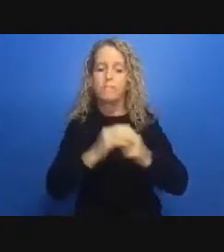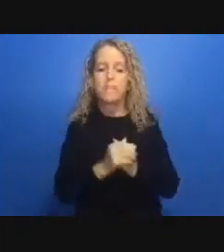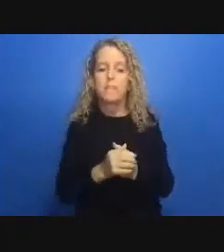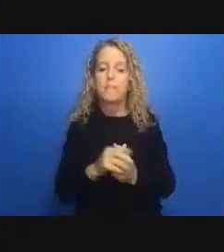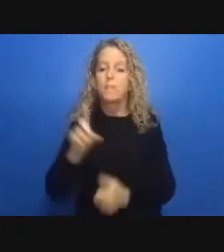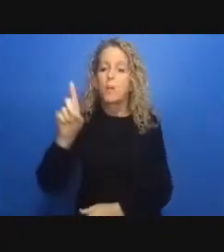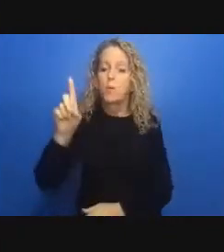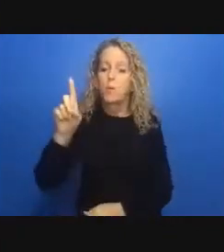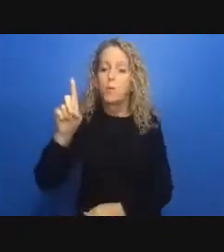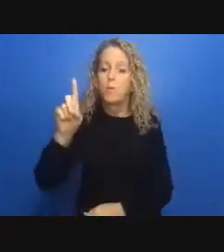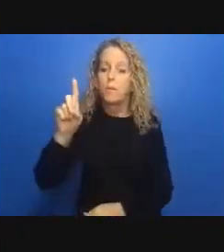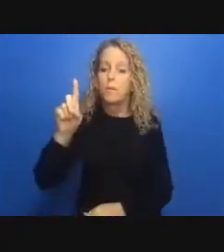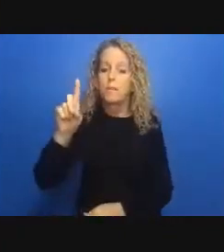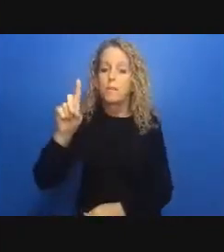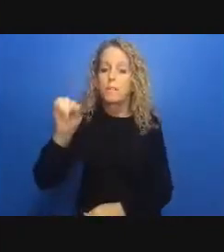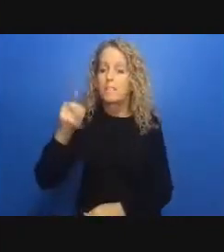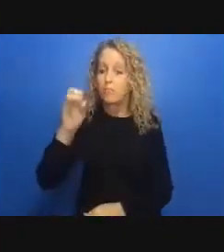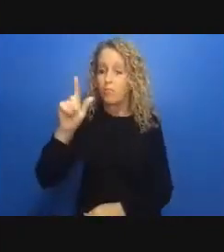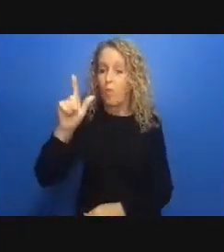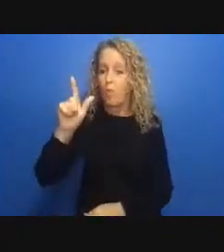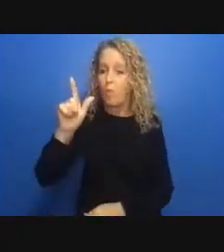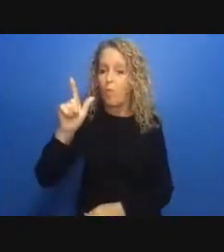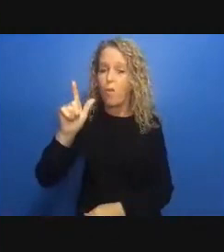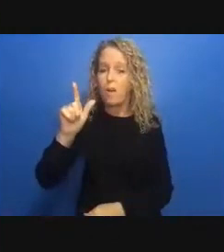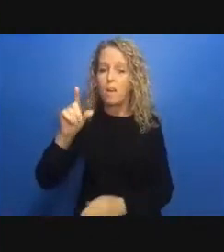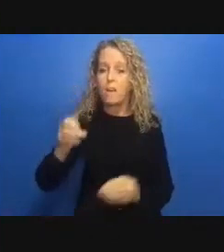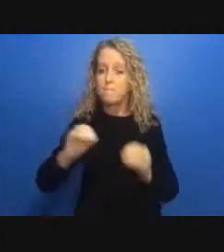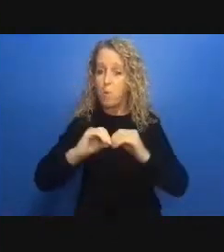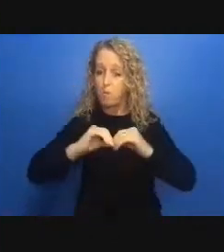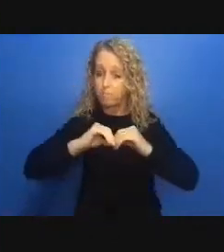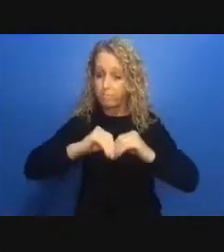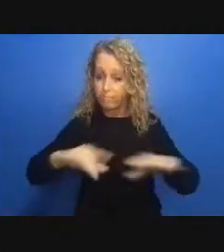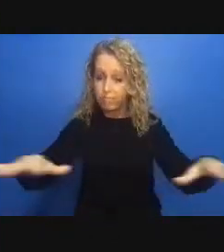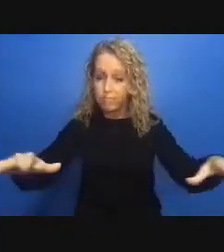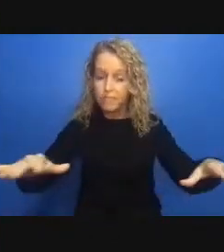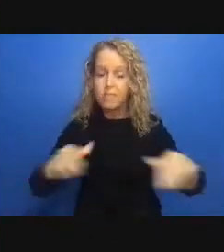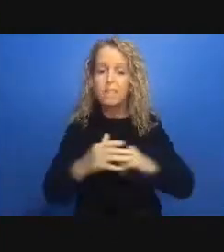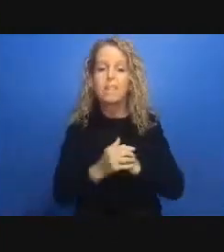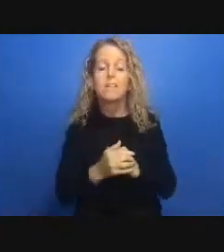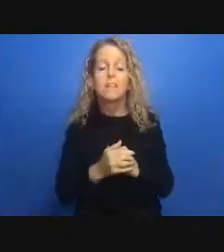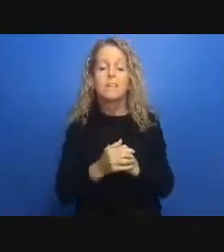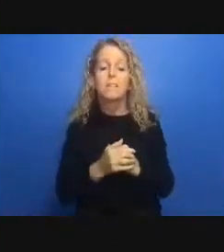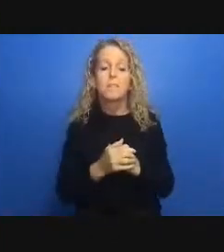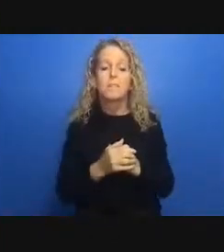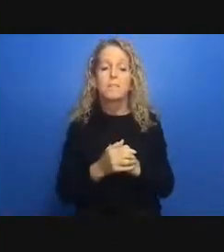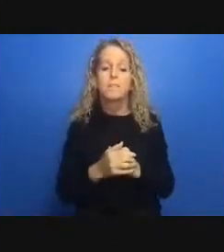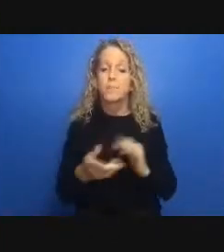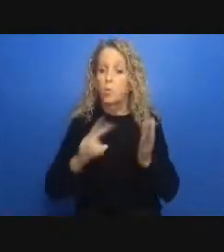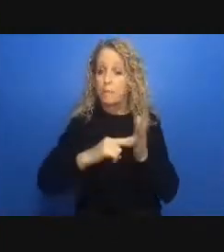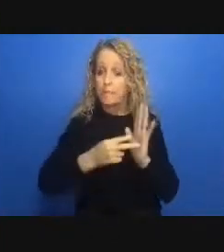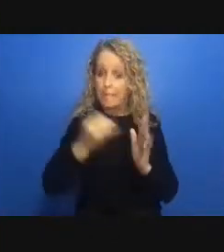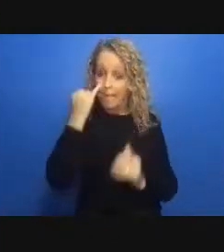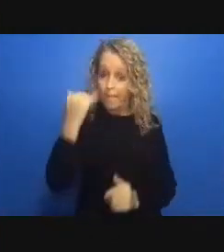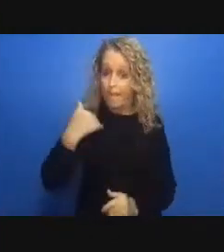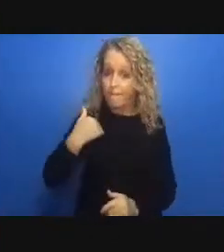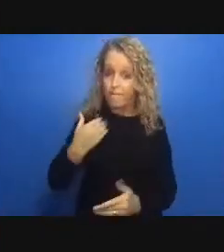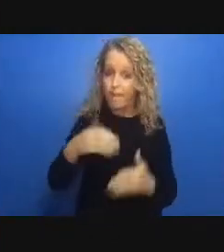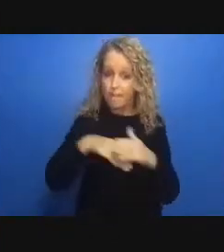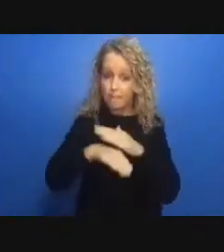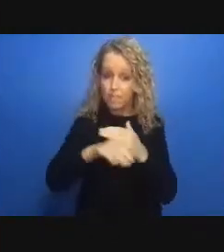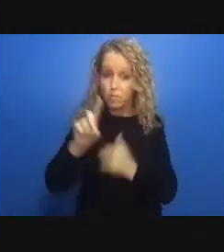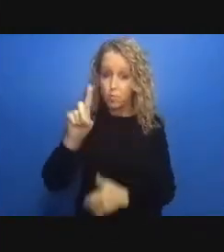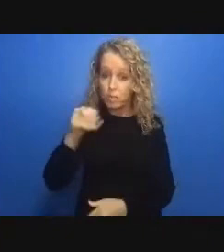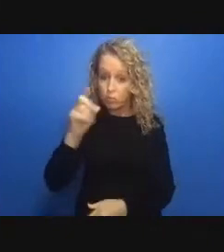So once again, this is part of digitalization, and it speaks to the level of productivity gains that we in Nova Scotia